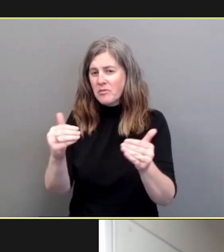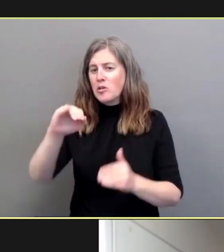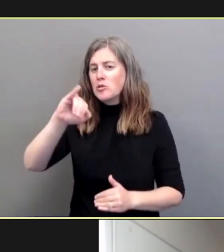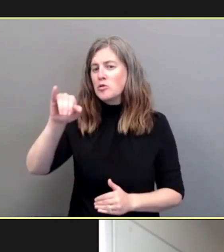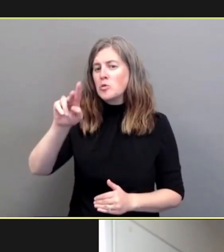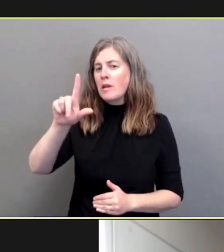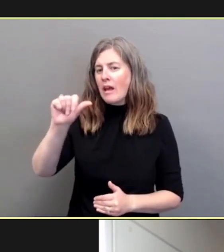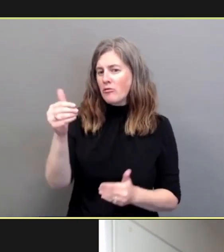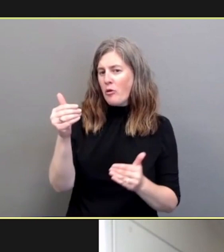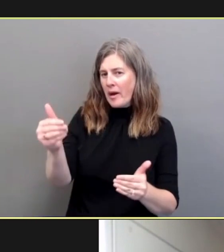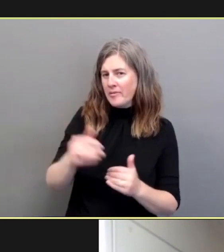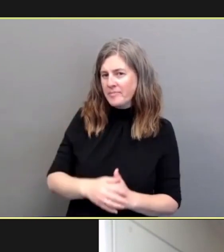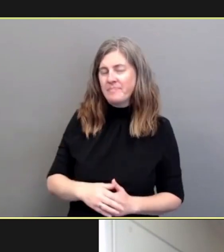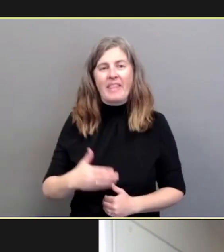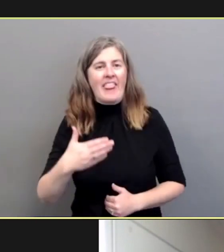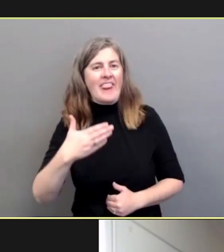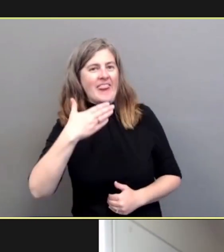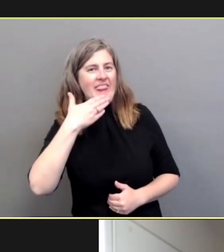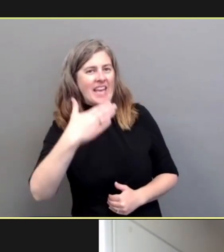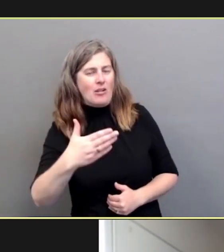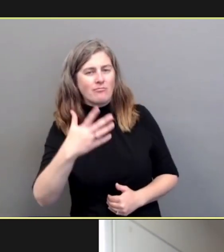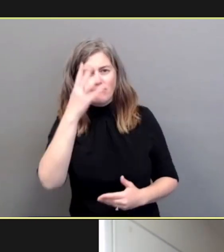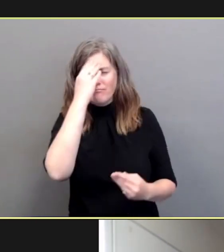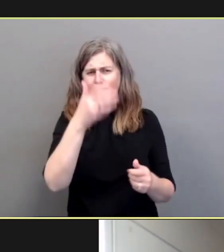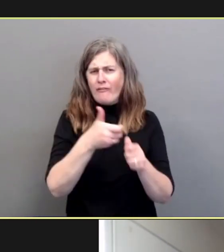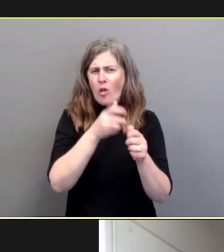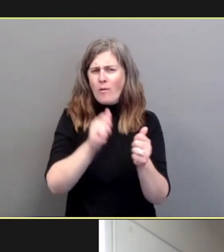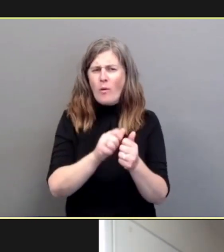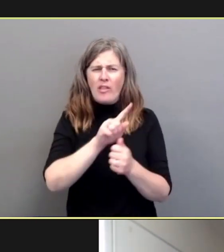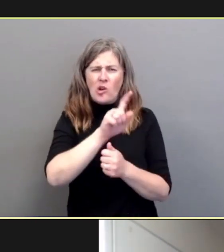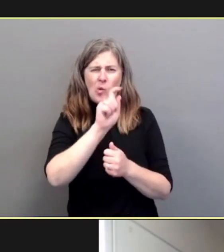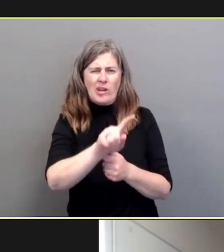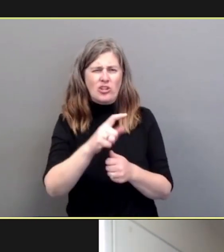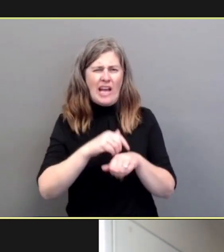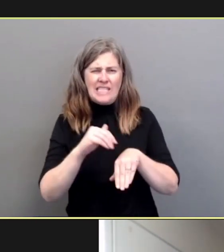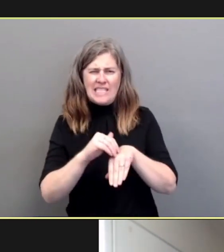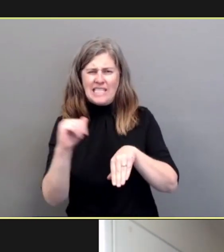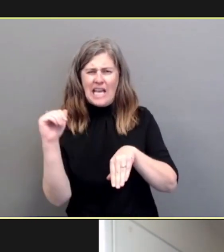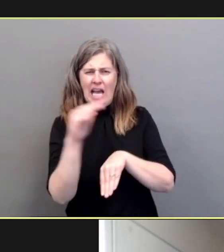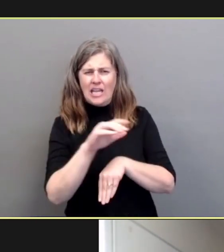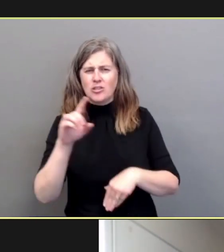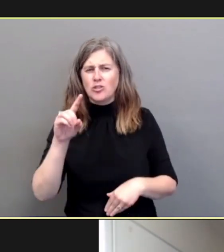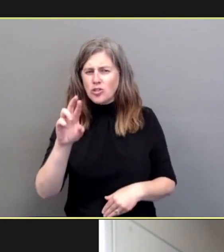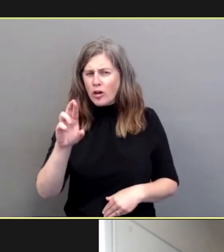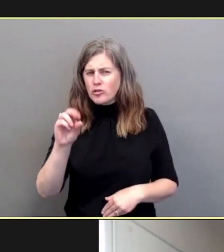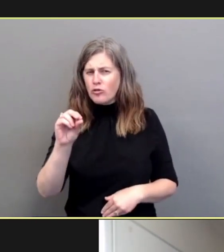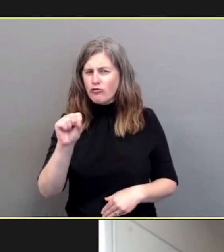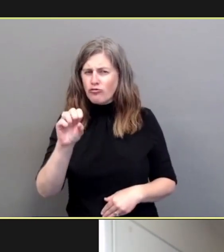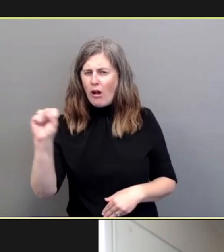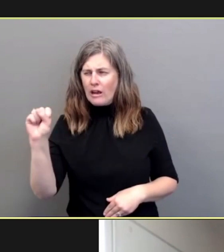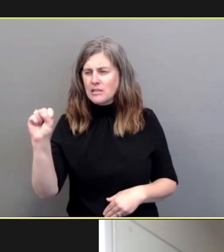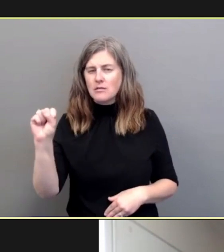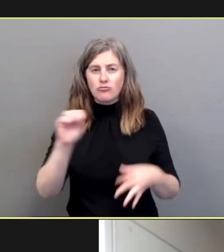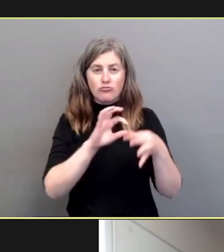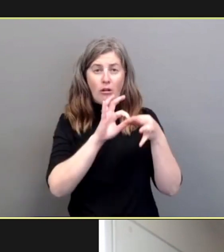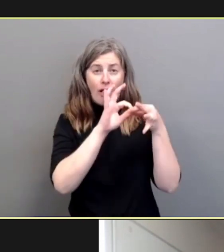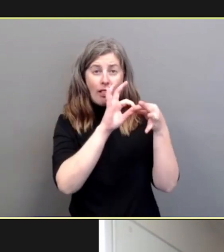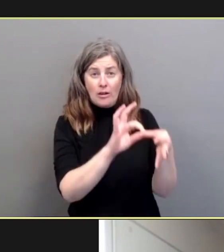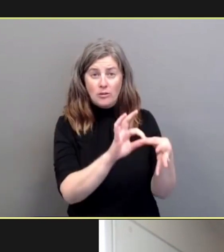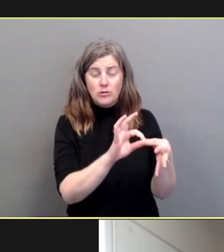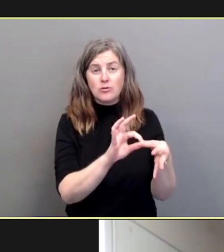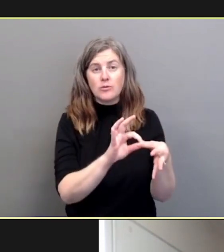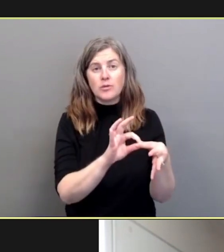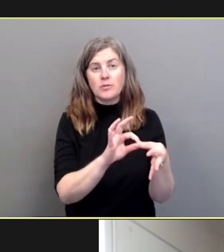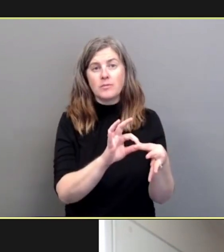unmuted. Thank you, Matt. I just wanted to follow up on a question I had sent Dr. Ross related to